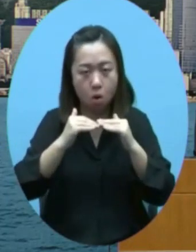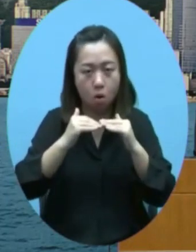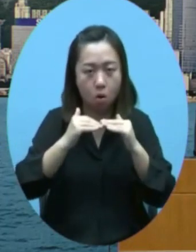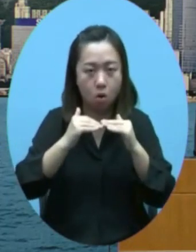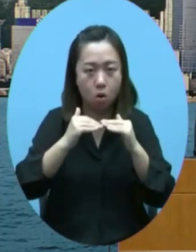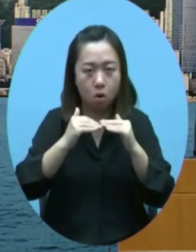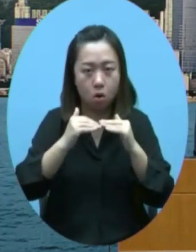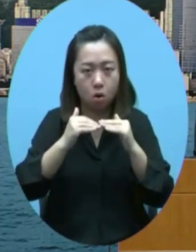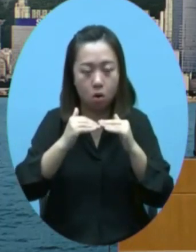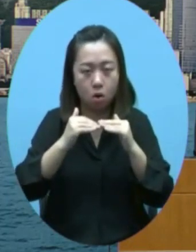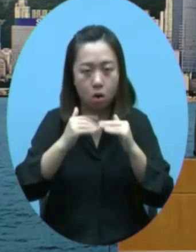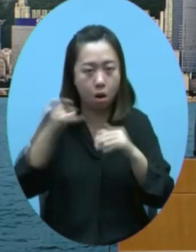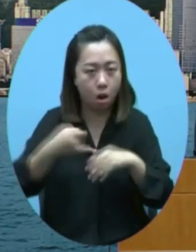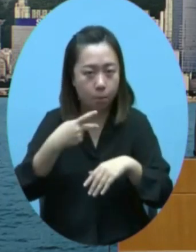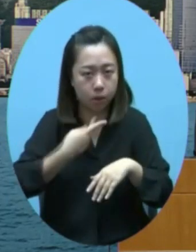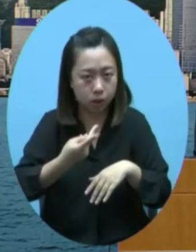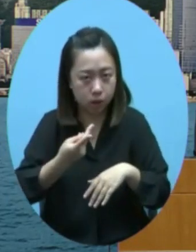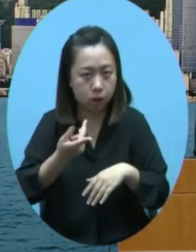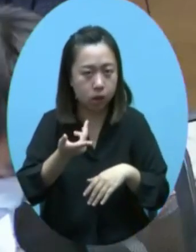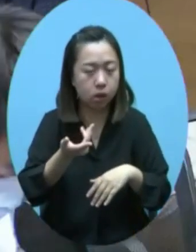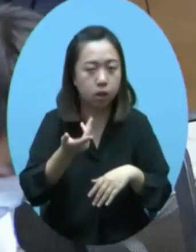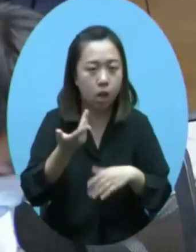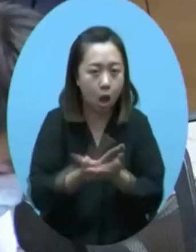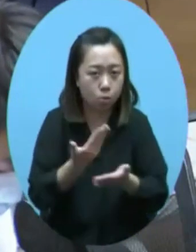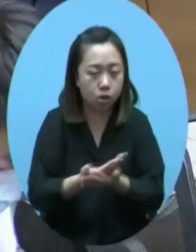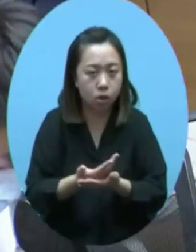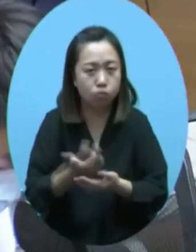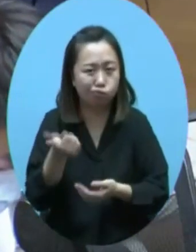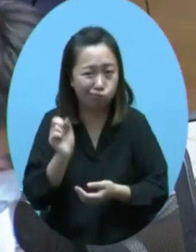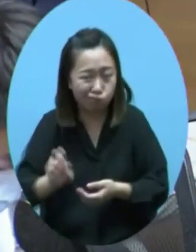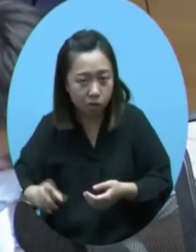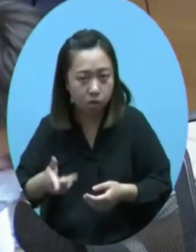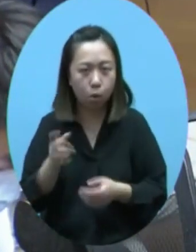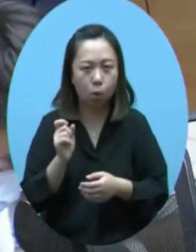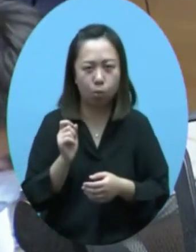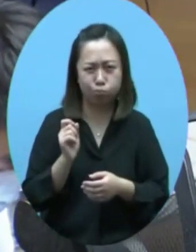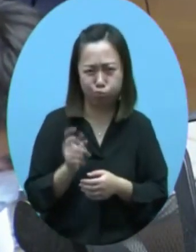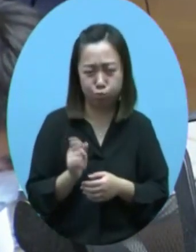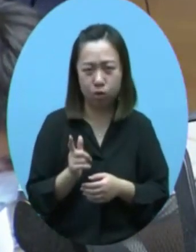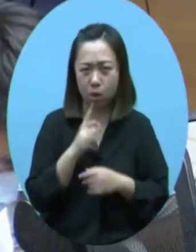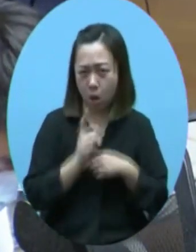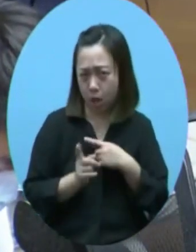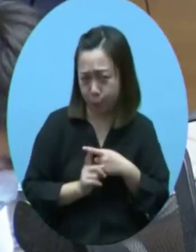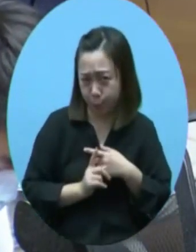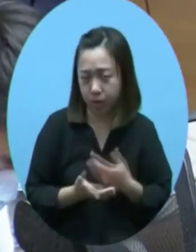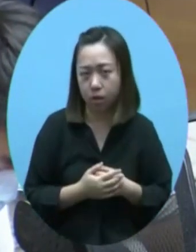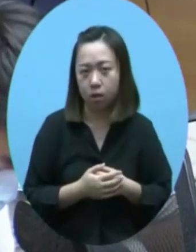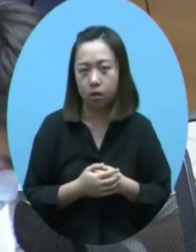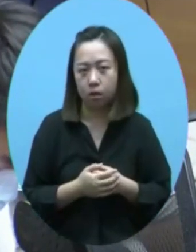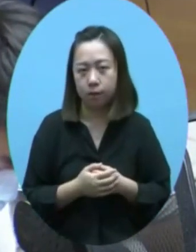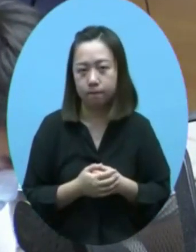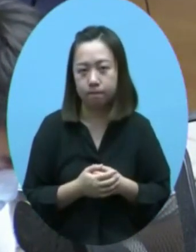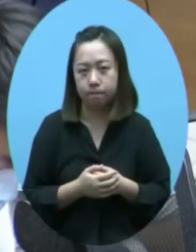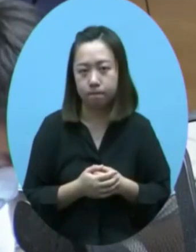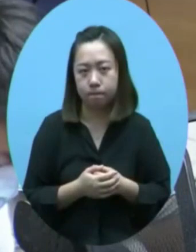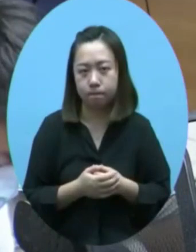important exams next week. Would you consider that to be a bit too risky given the virus situation right now? And what's your advice to schools in